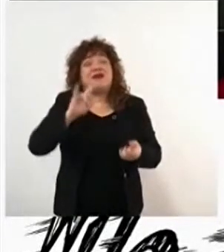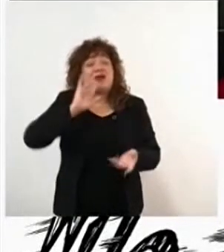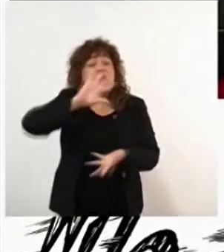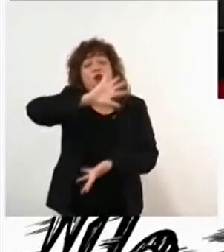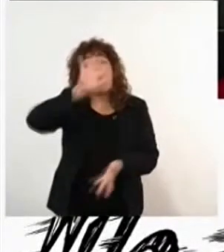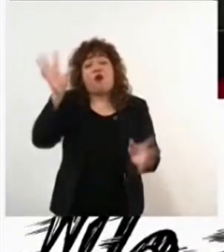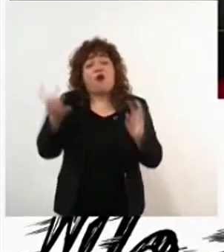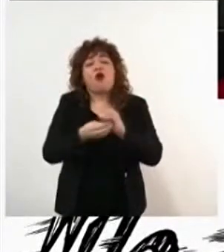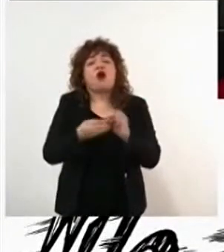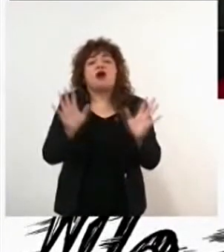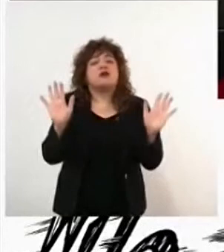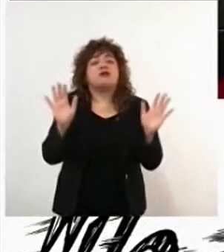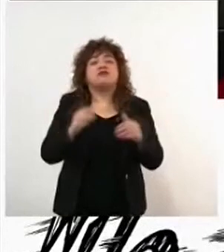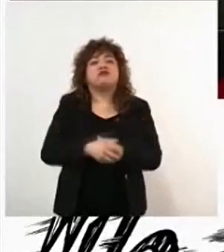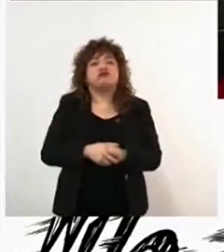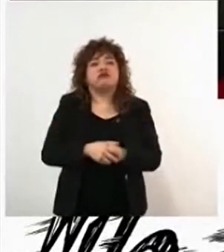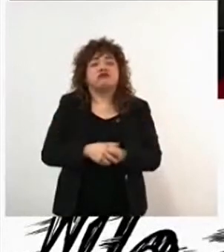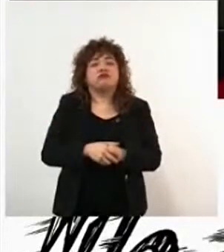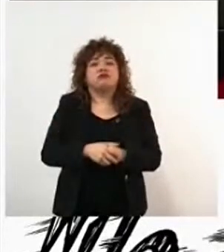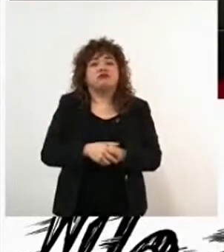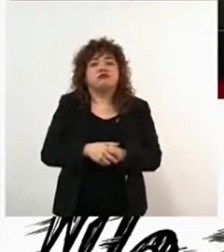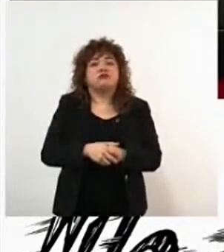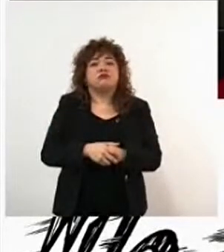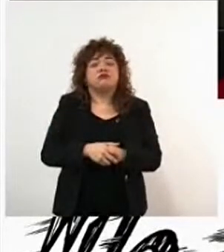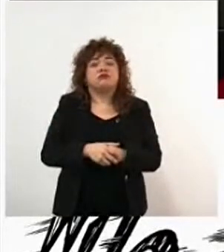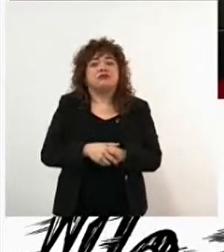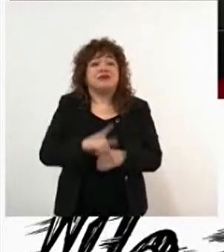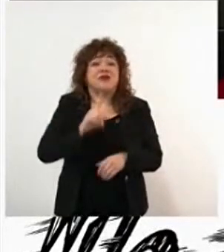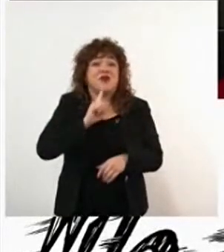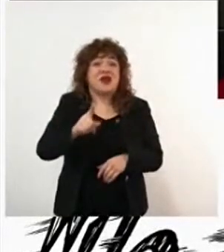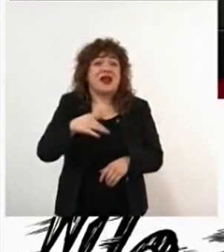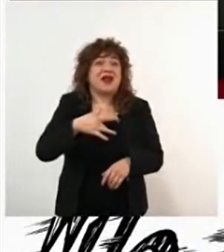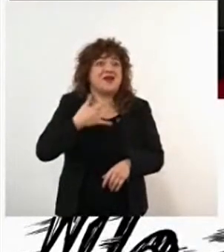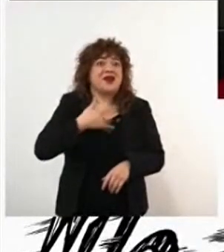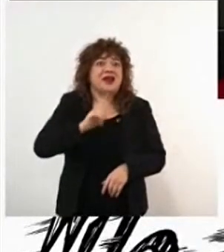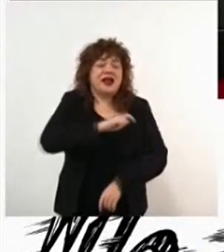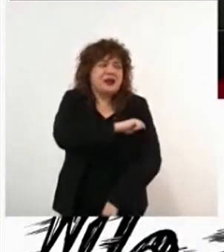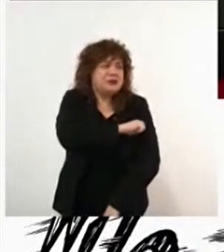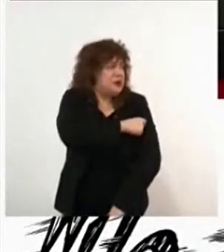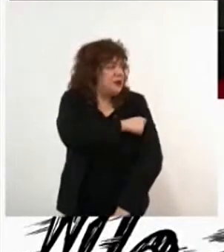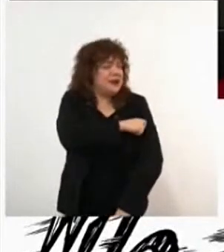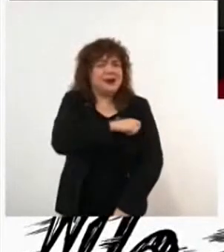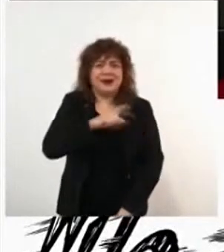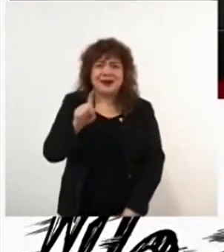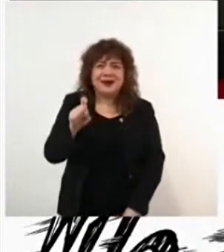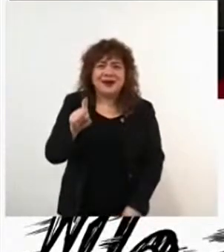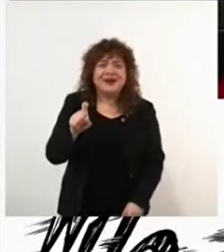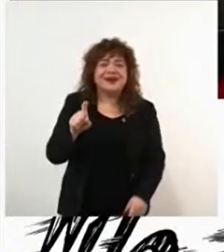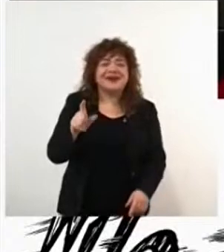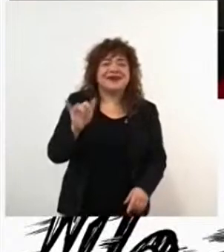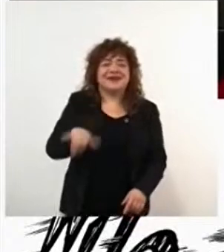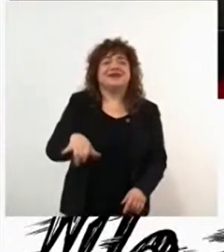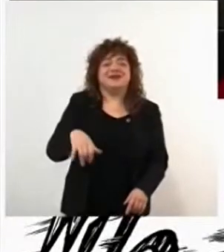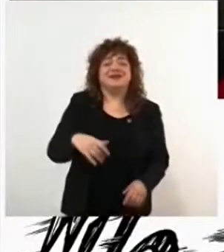Yeah, so it's definitely a pinch me moment. I mean, you know, this goes right back to when